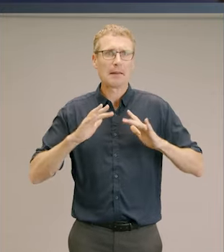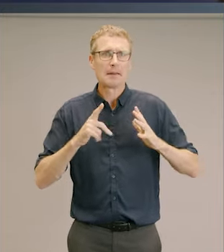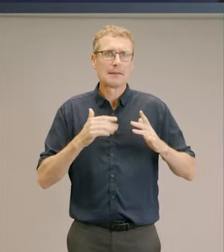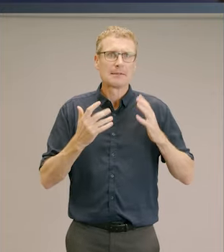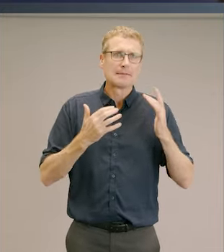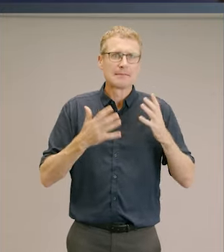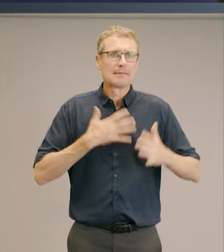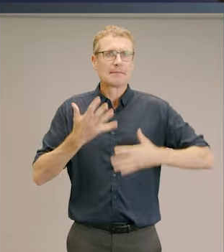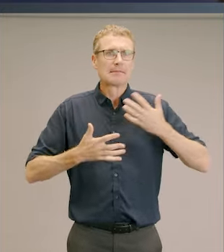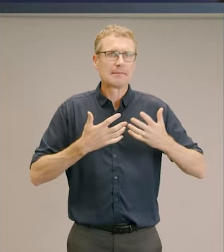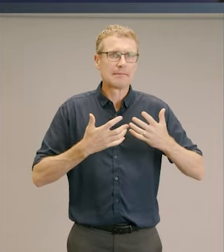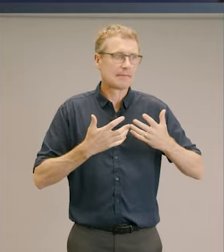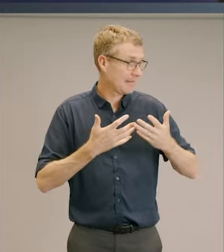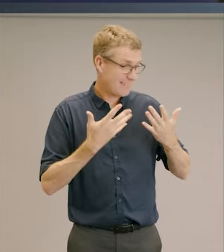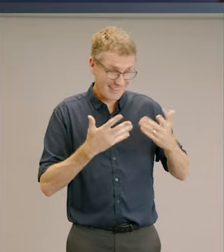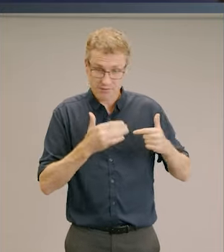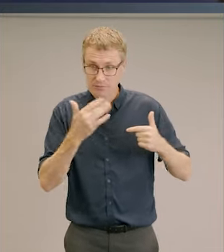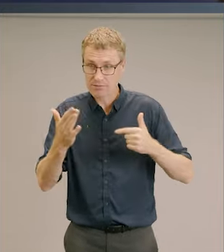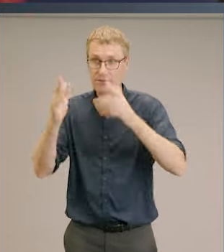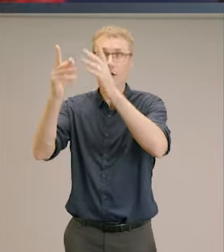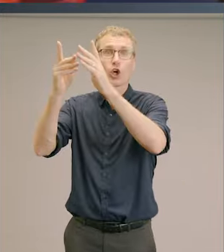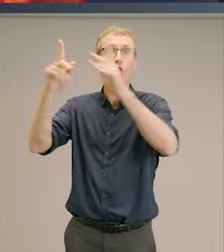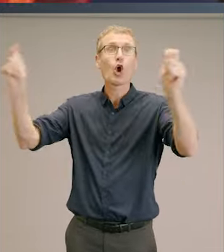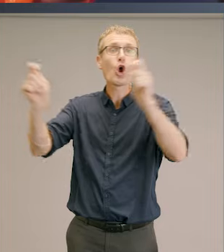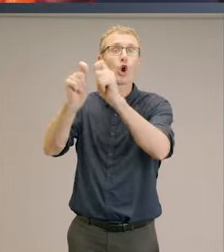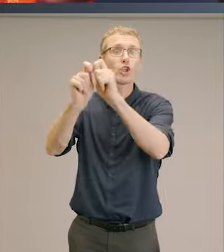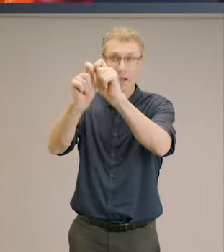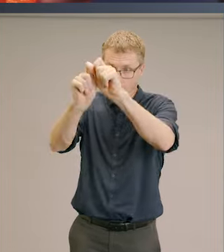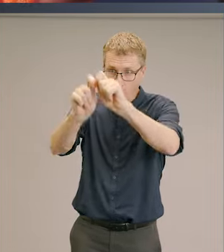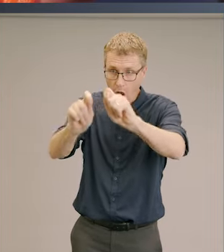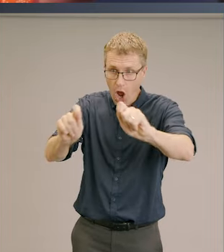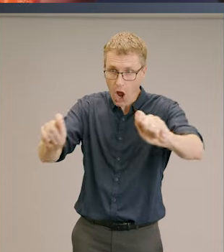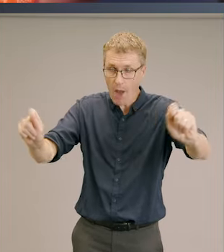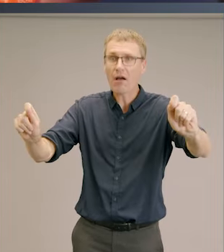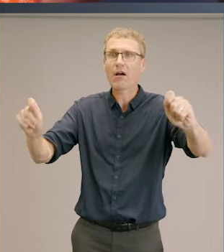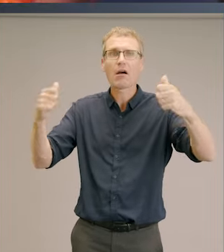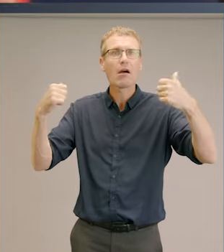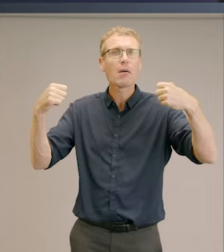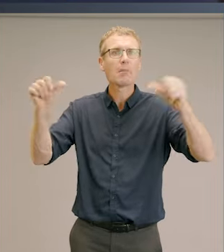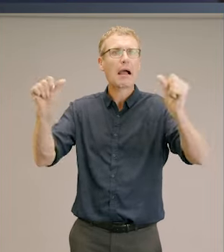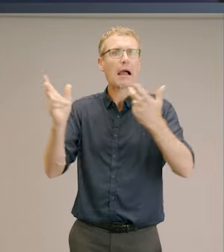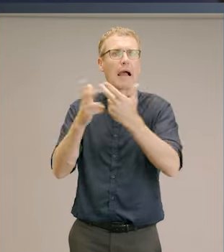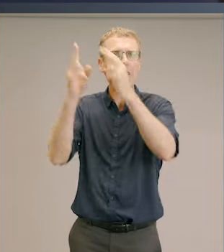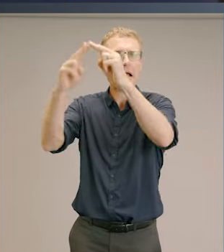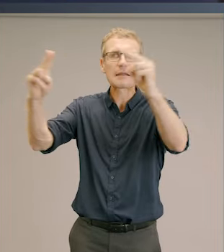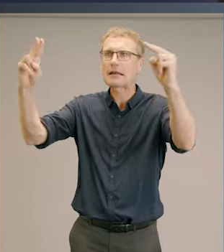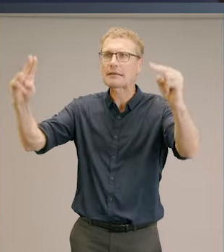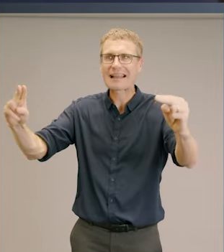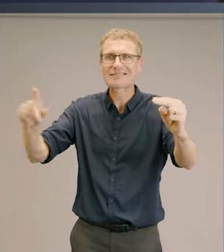moment. Well, then they opened these curtains and there was a second marquee behind the first